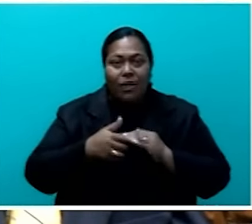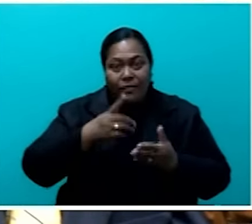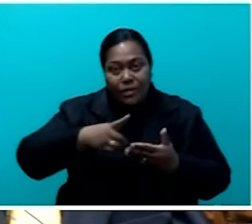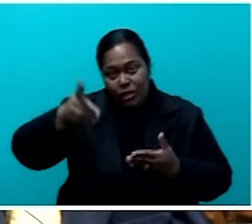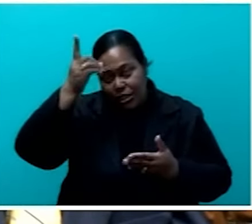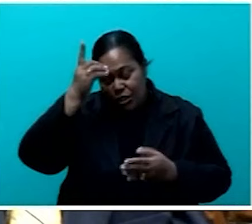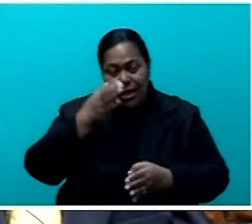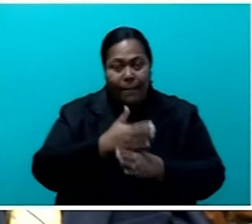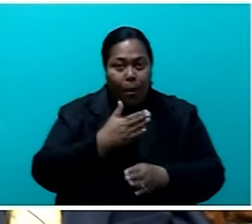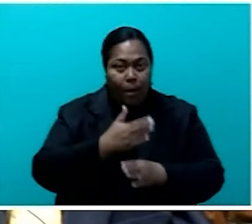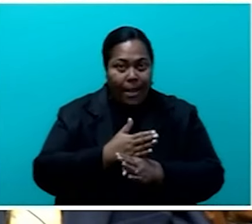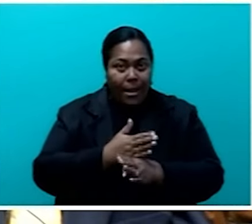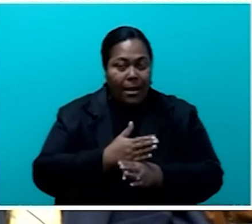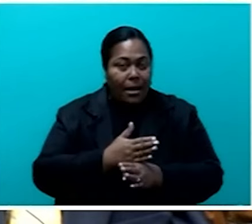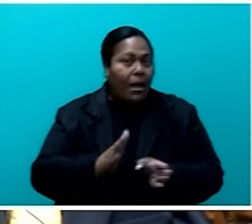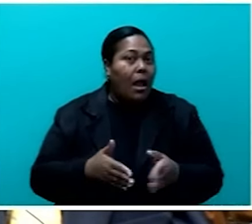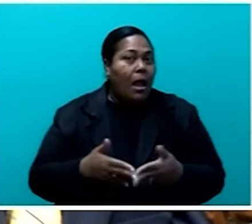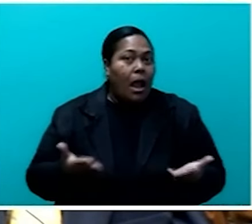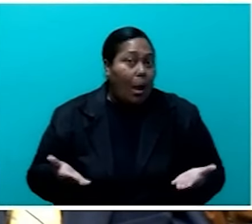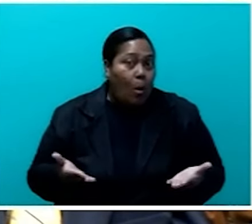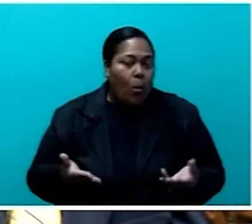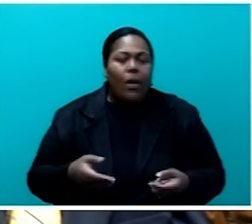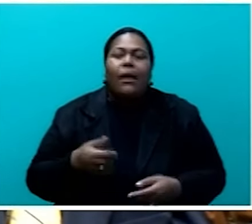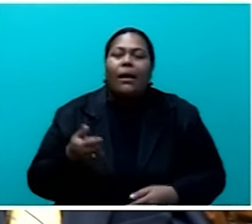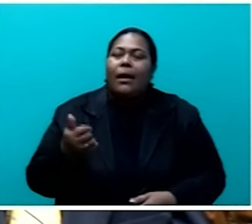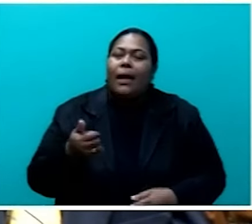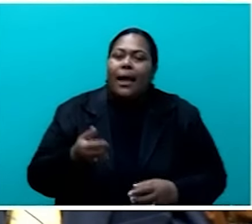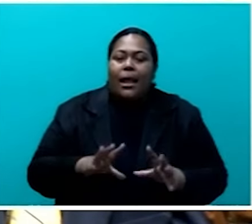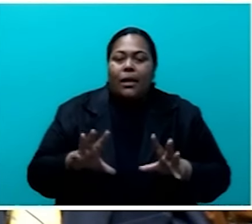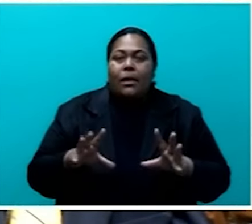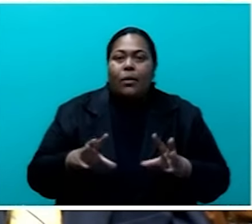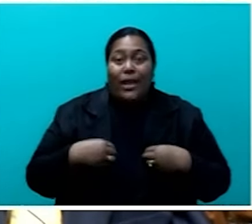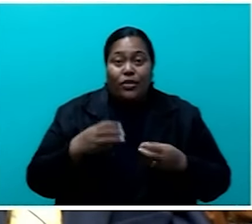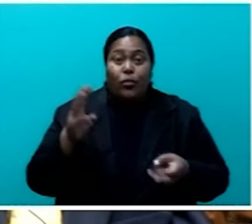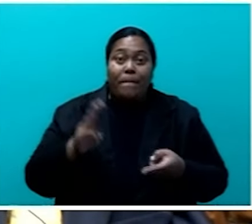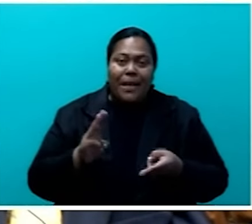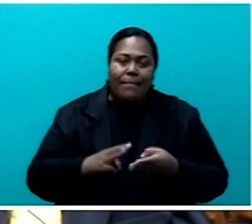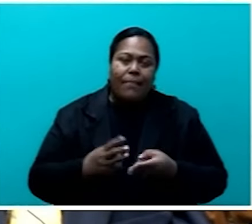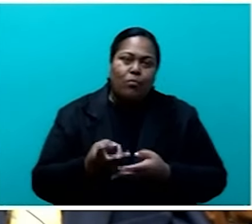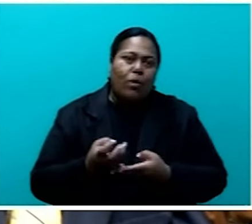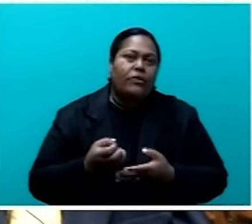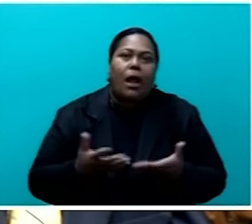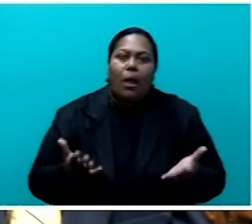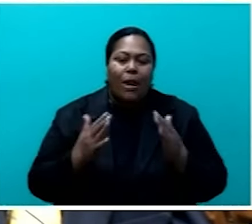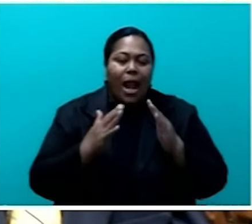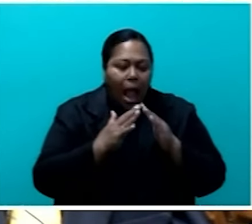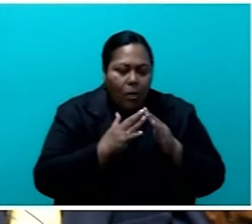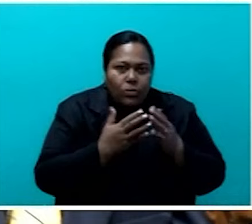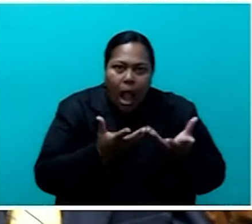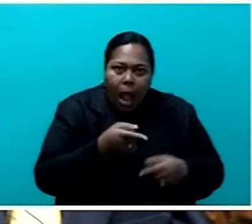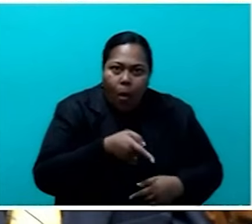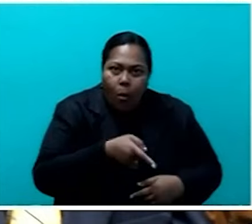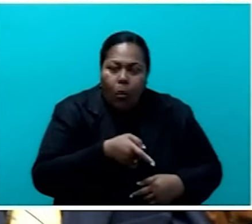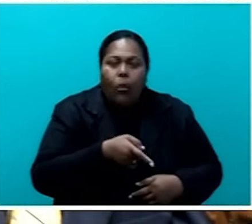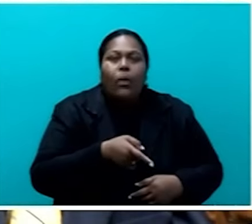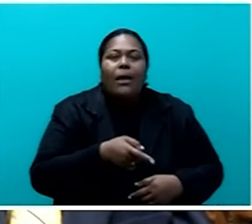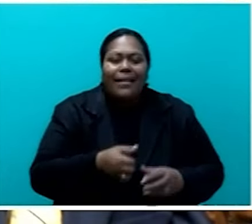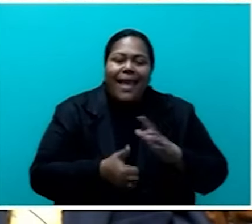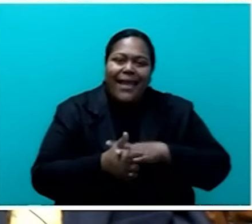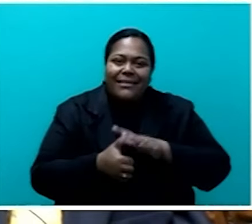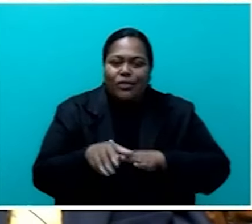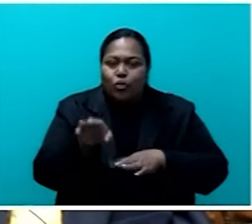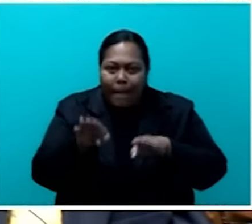employment status, and the acceptable minimum wage, also with their housing condition and the access to a balanced nutritional